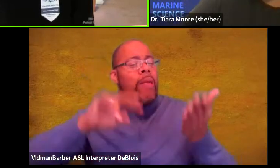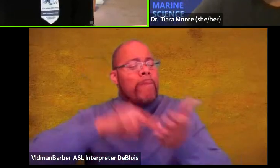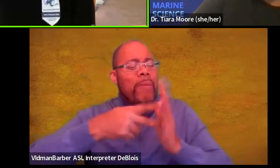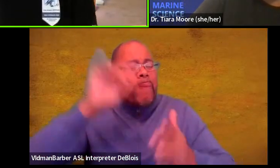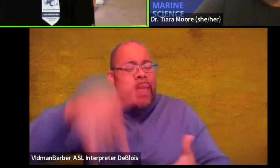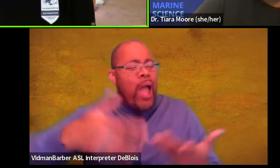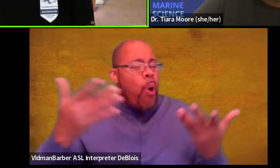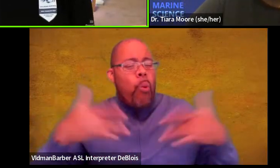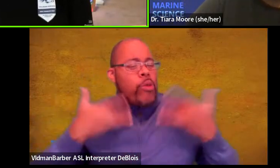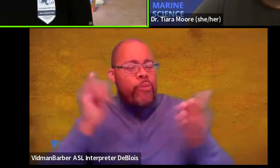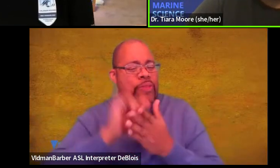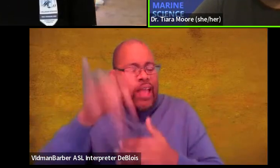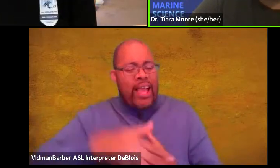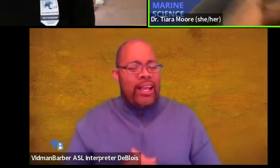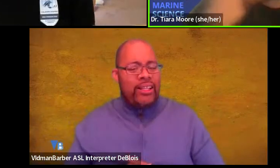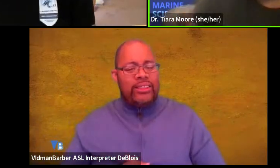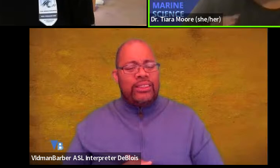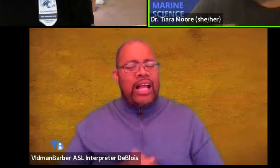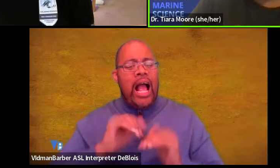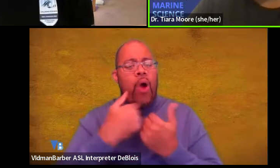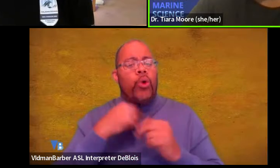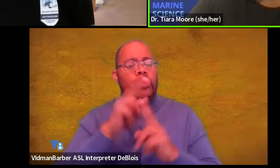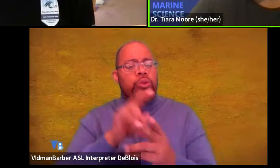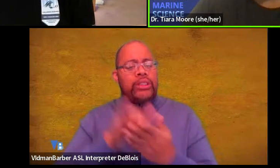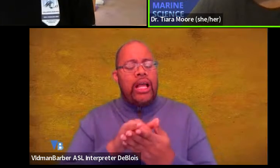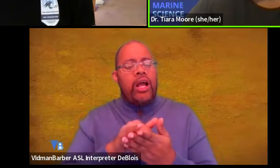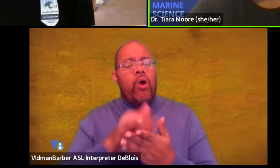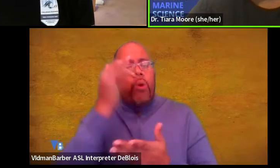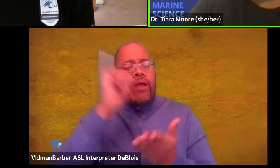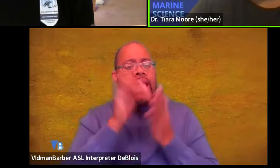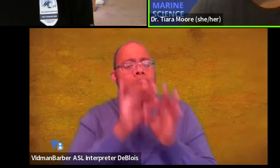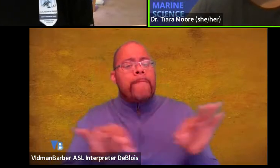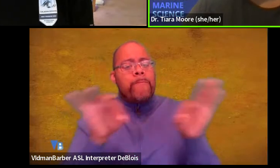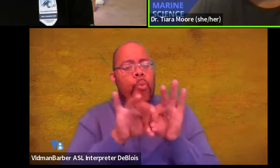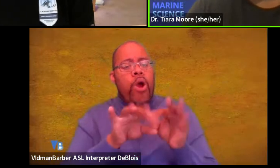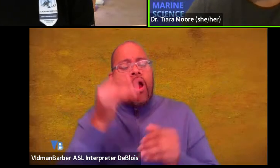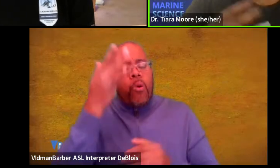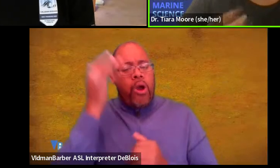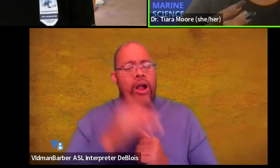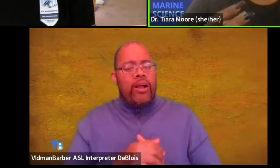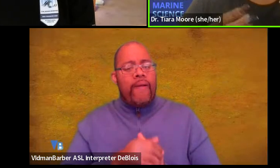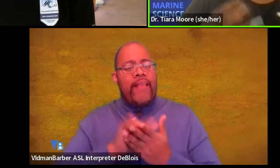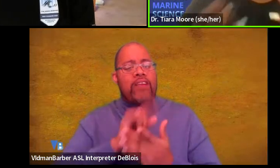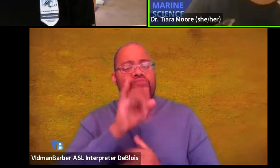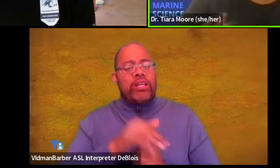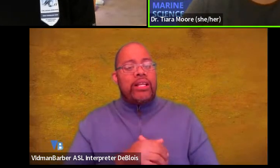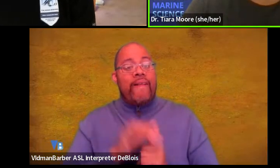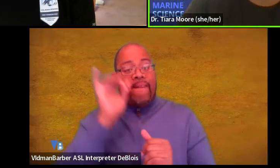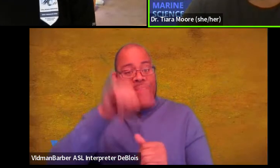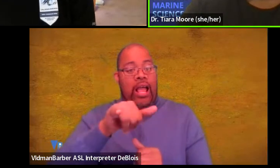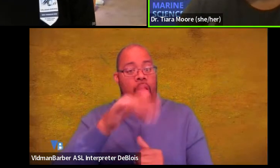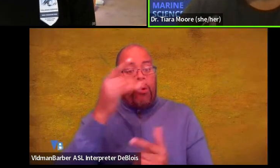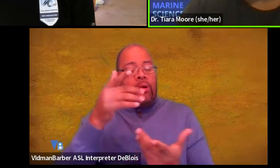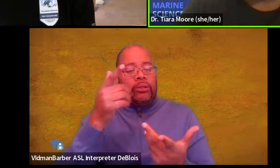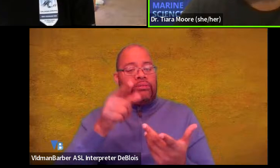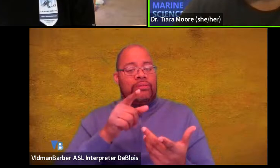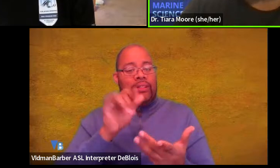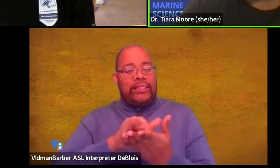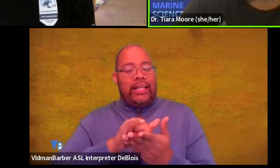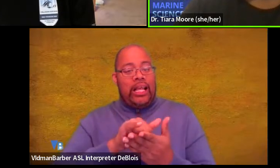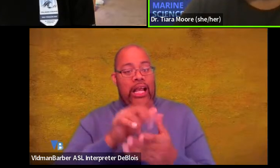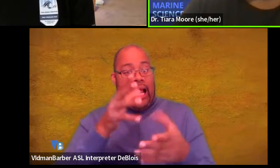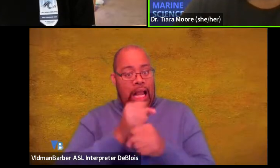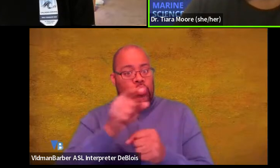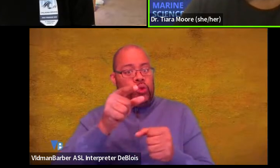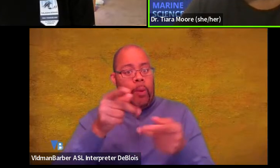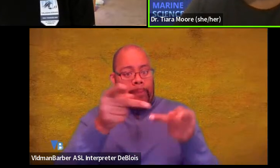Tell the streets what is that, and how we use that, and why is that important, and why that was why, got you that seat,